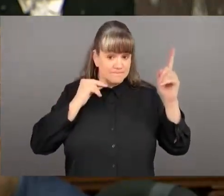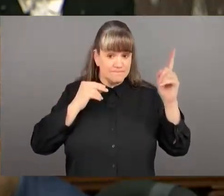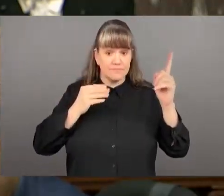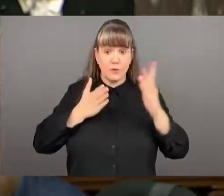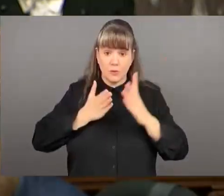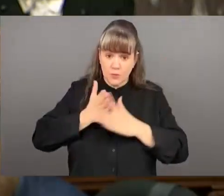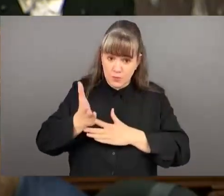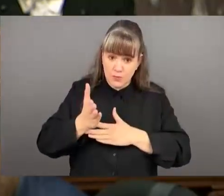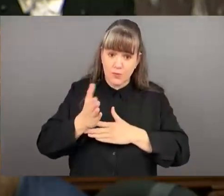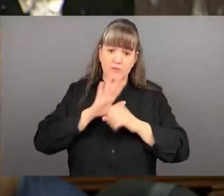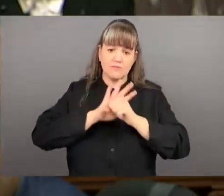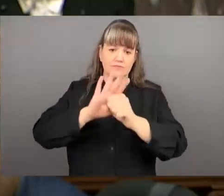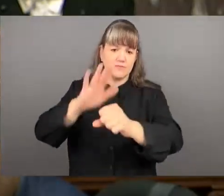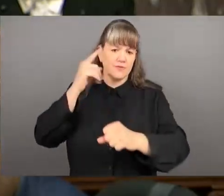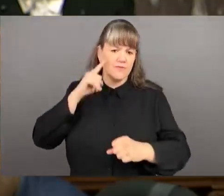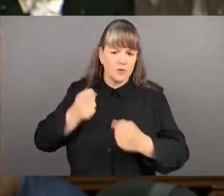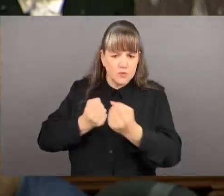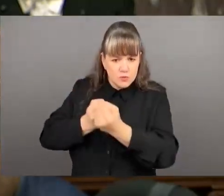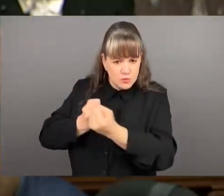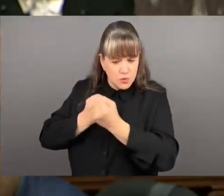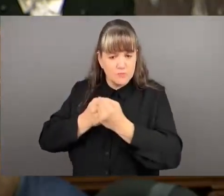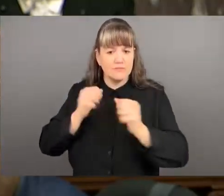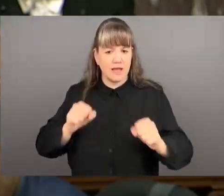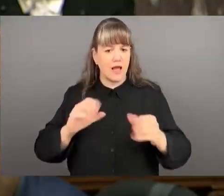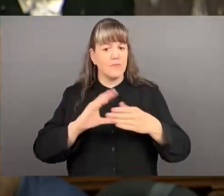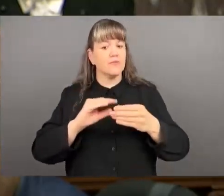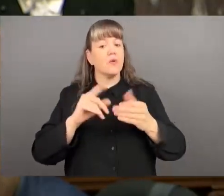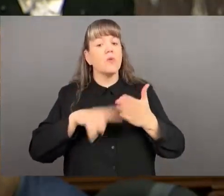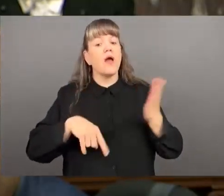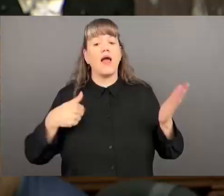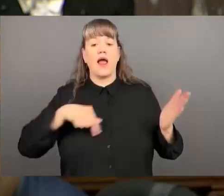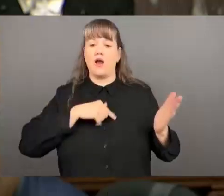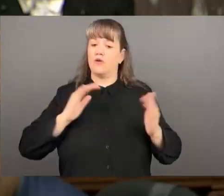of the things that our government has been able to deliver on the downtown east side.